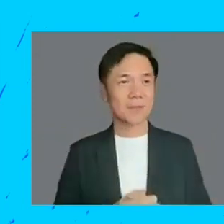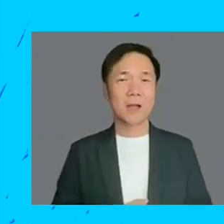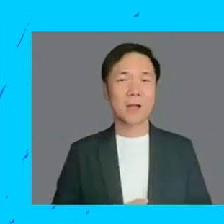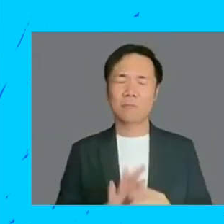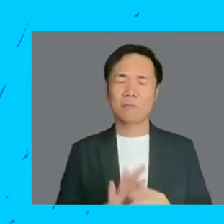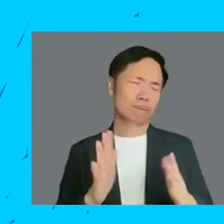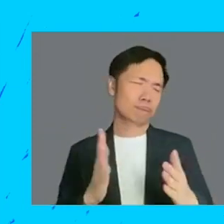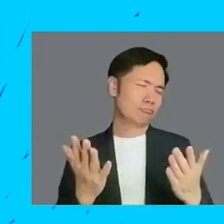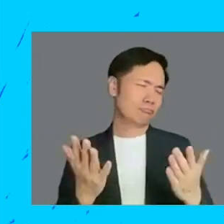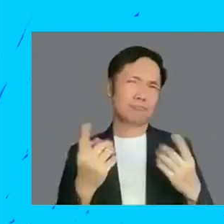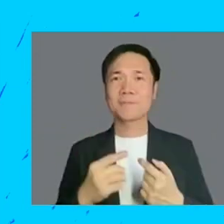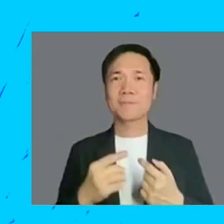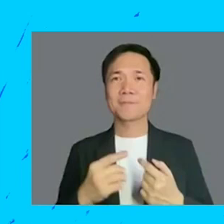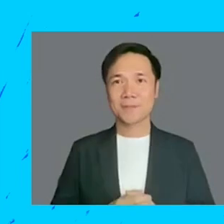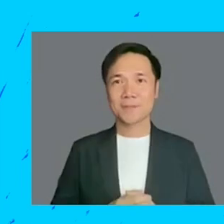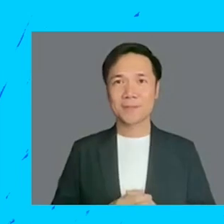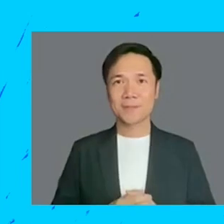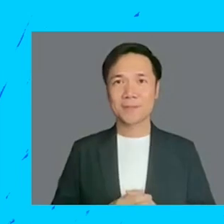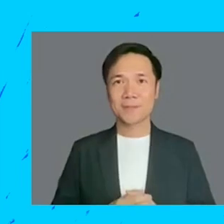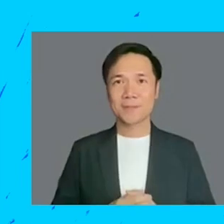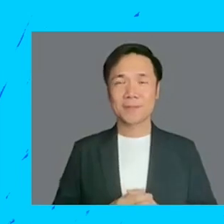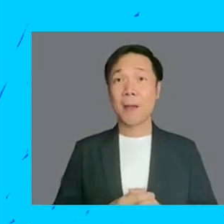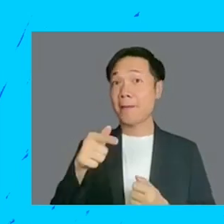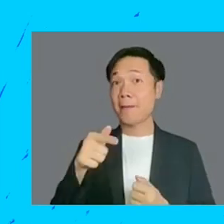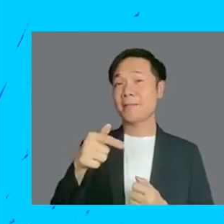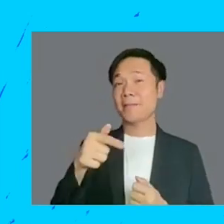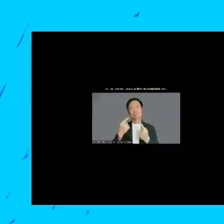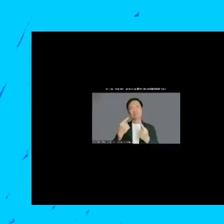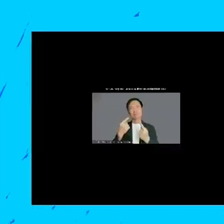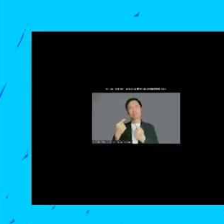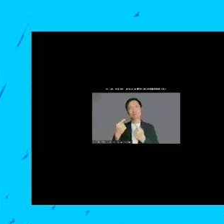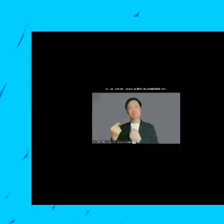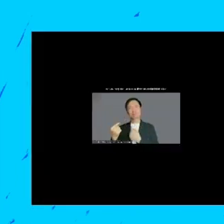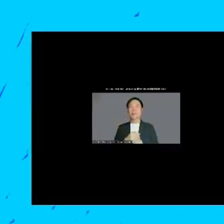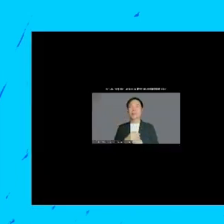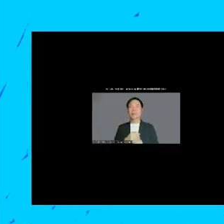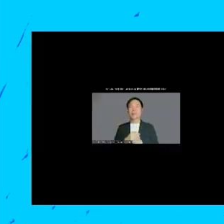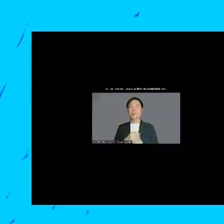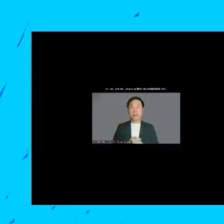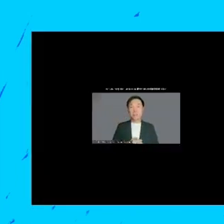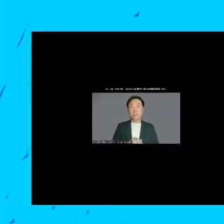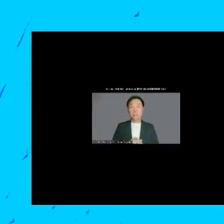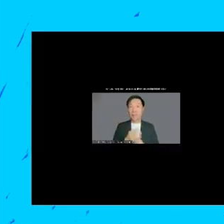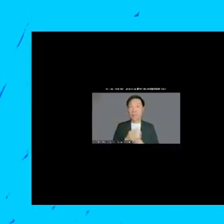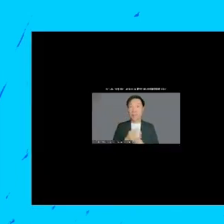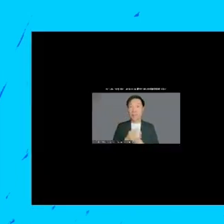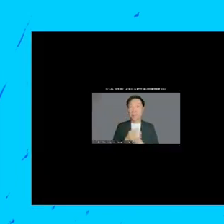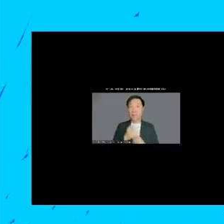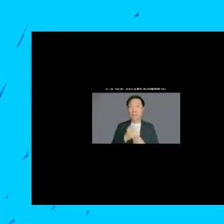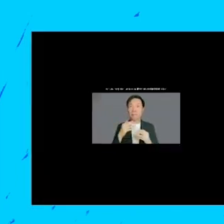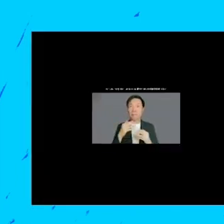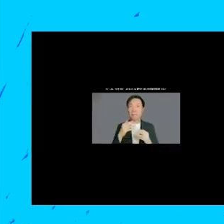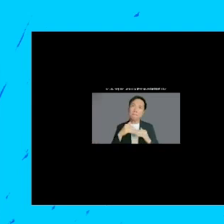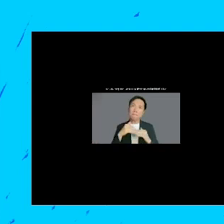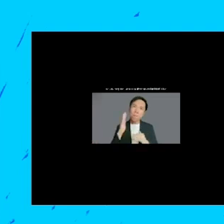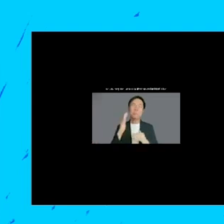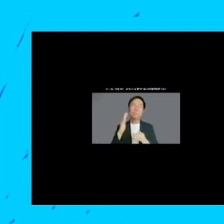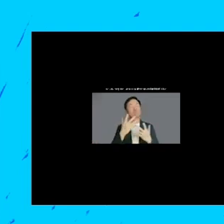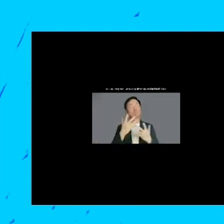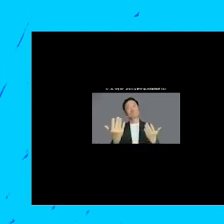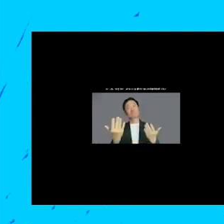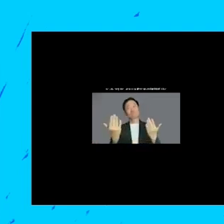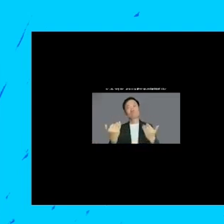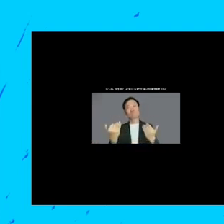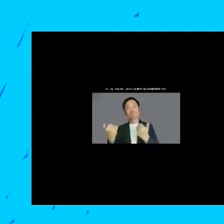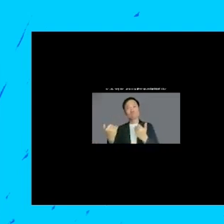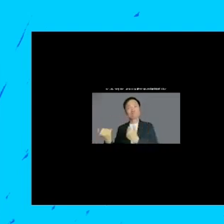is so fantastic. I'm aware more responses are still coming in, and we are eager to read them, and